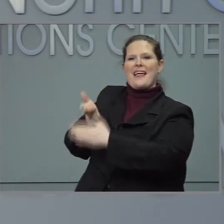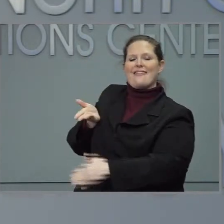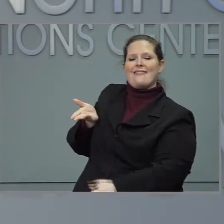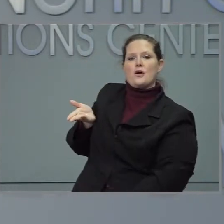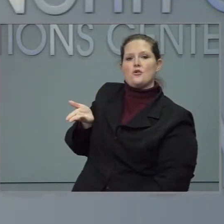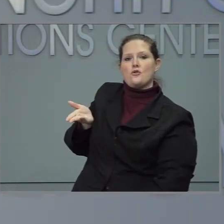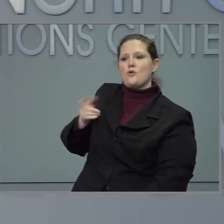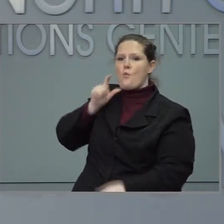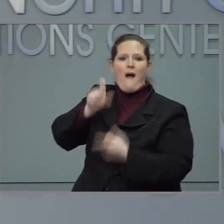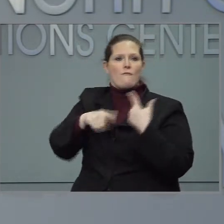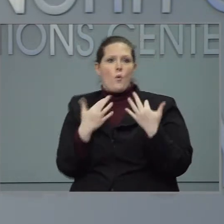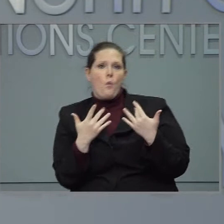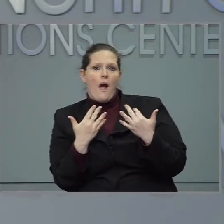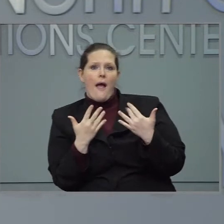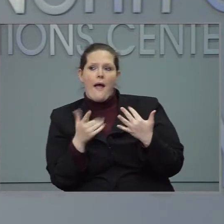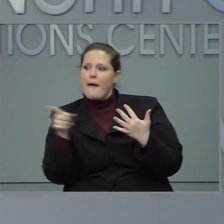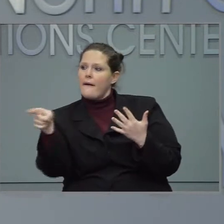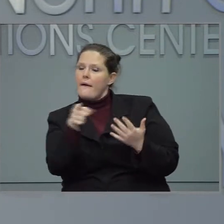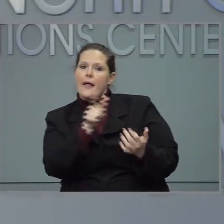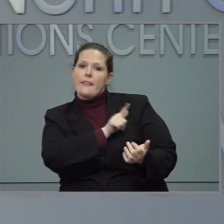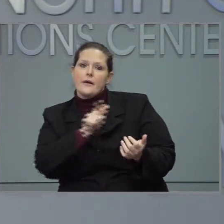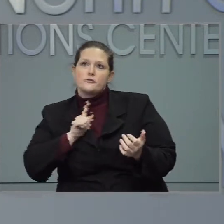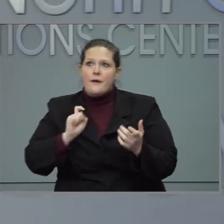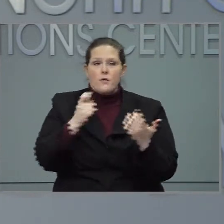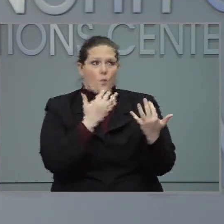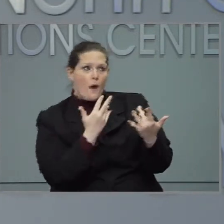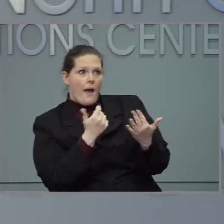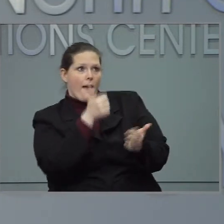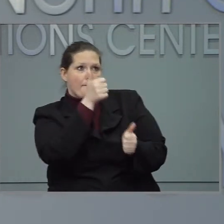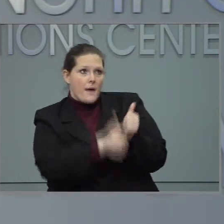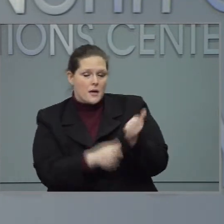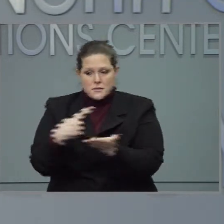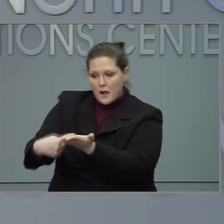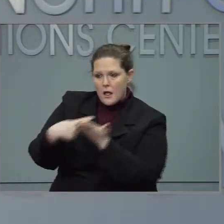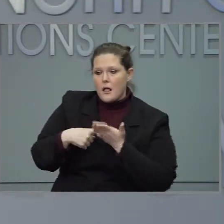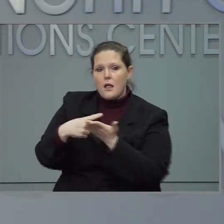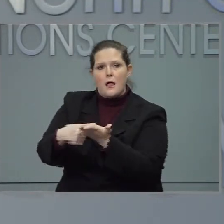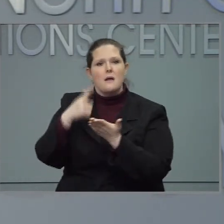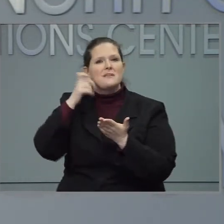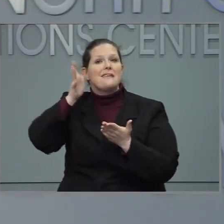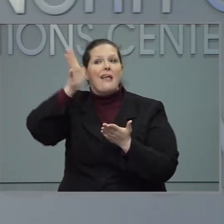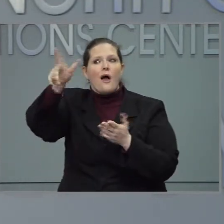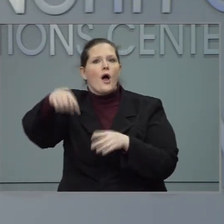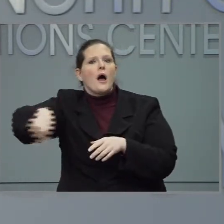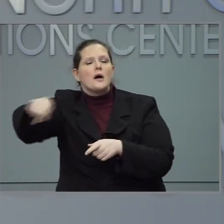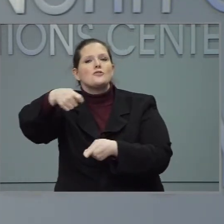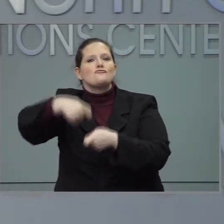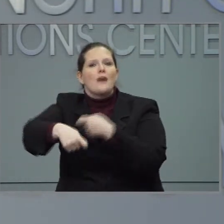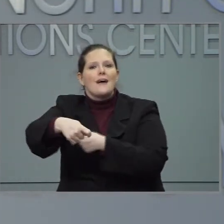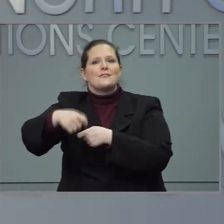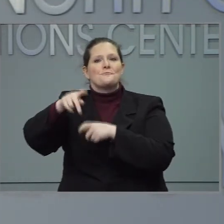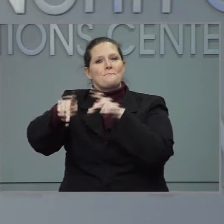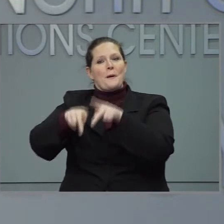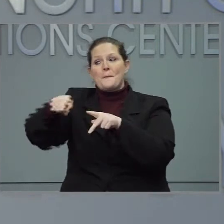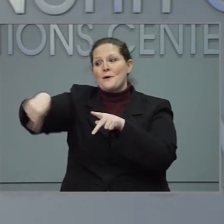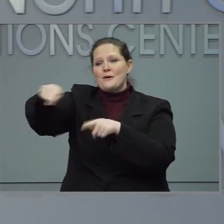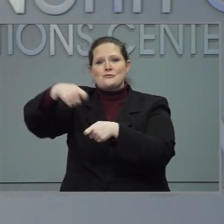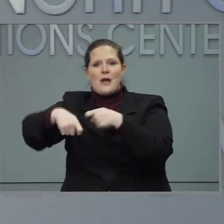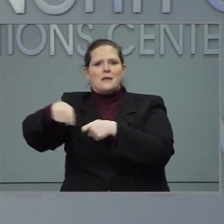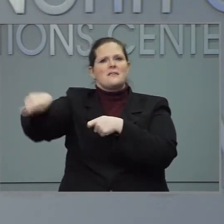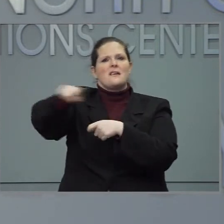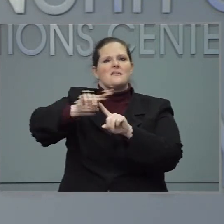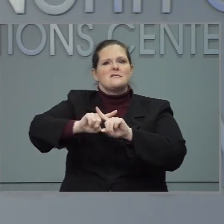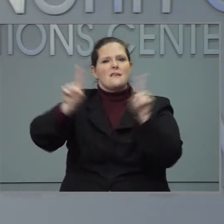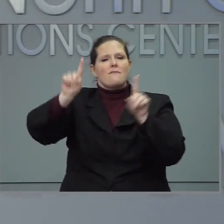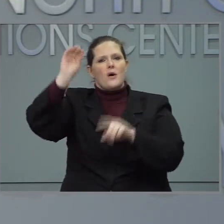future legislatures to finish the job because the future legislature may change their mind. When you look at the fact that we passed road